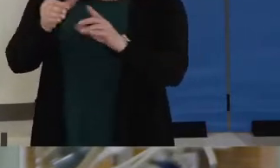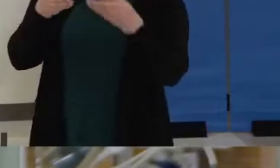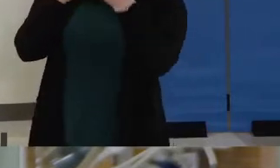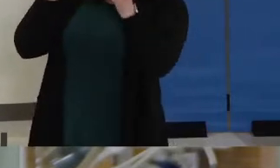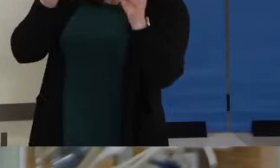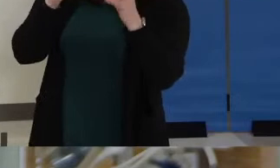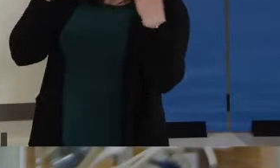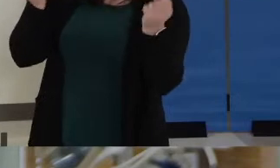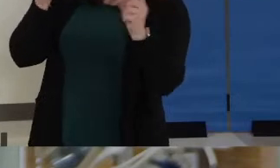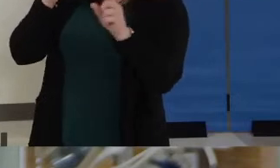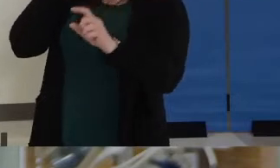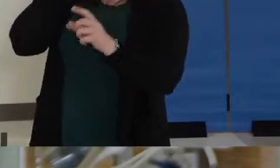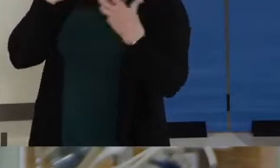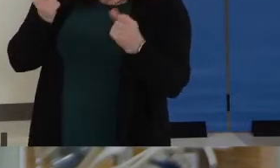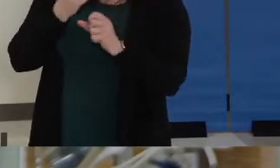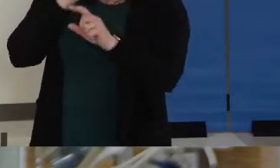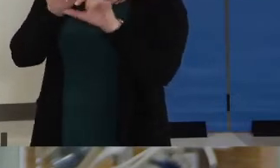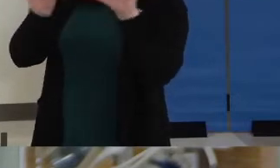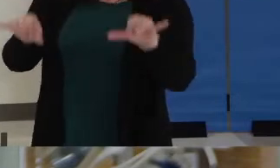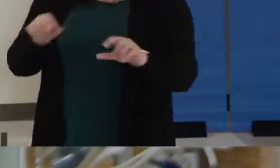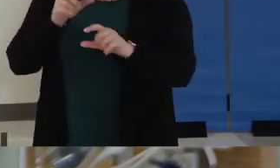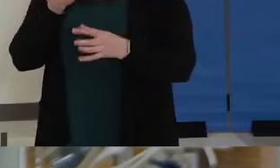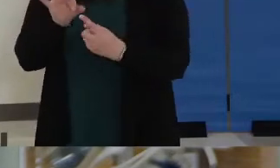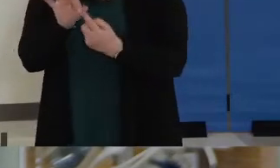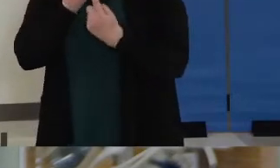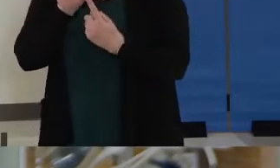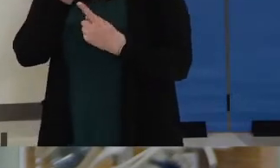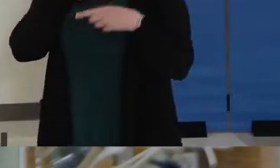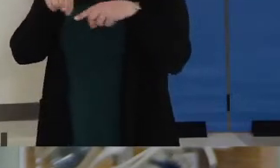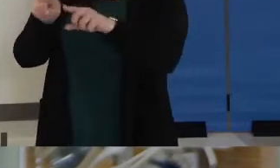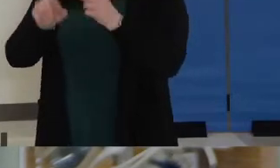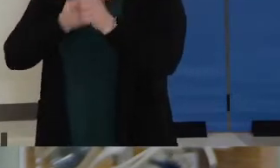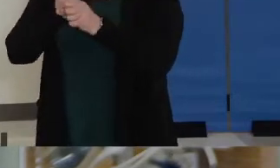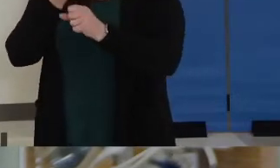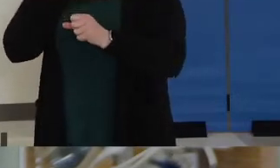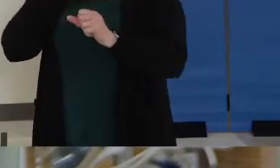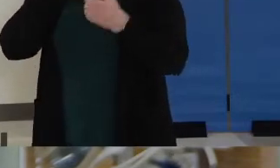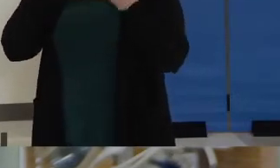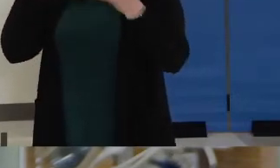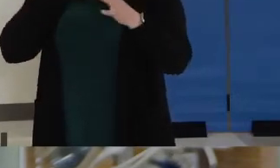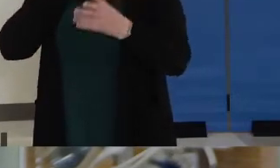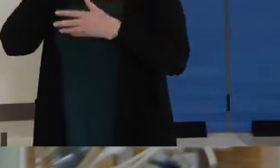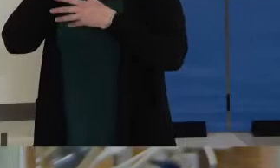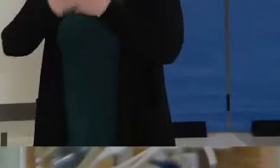ways, especially during the years of multiple recessions.